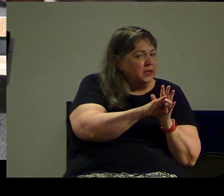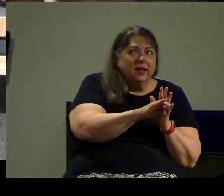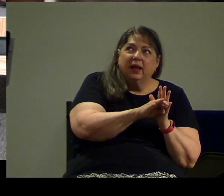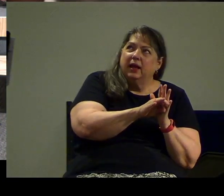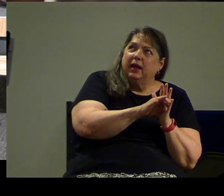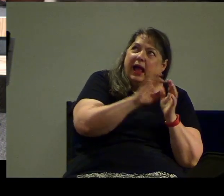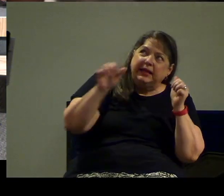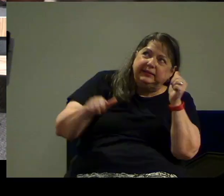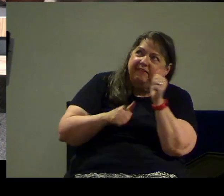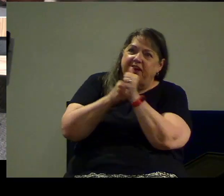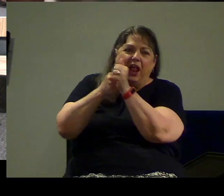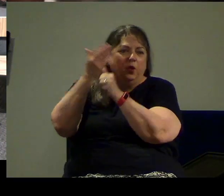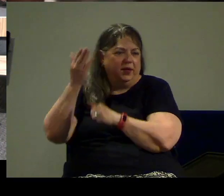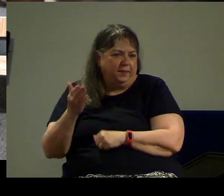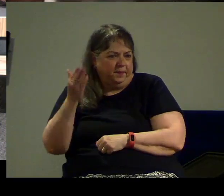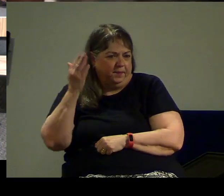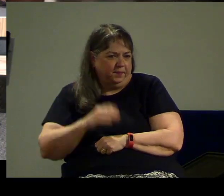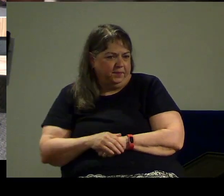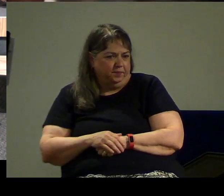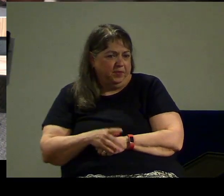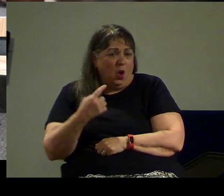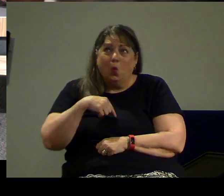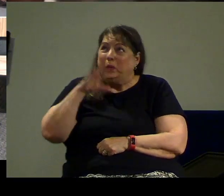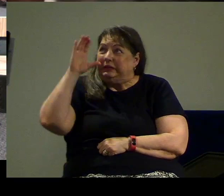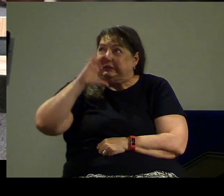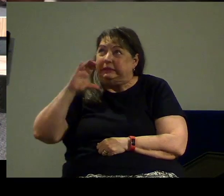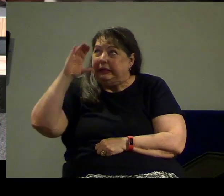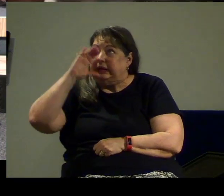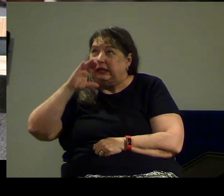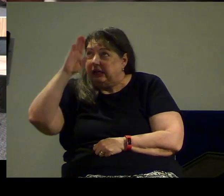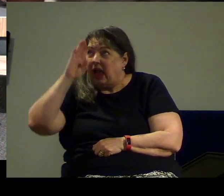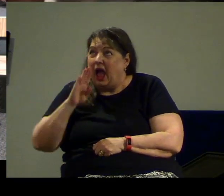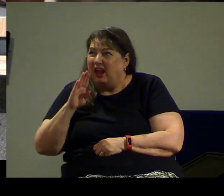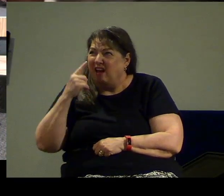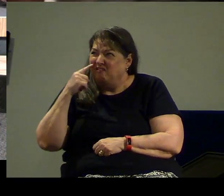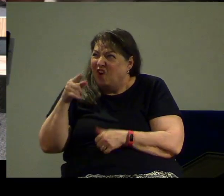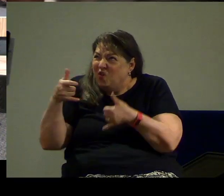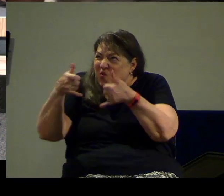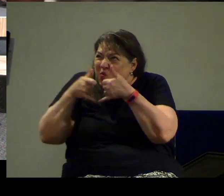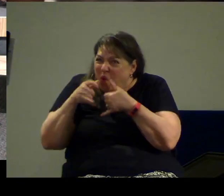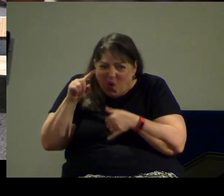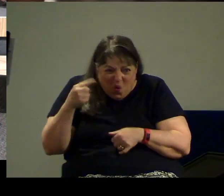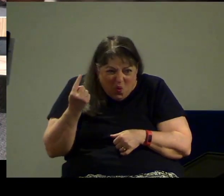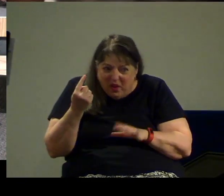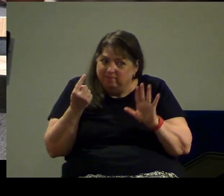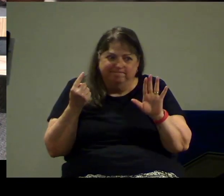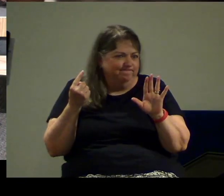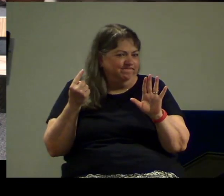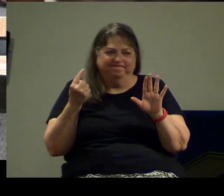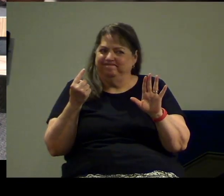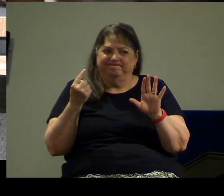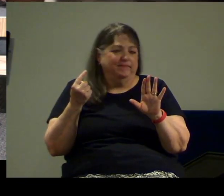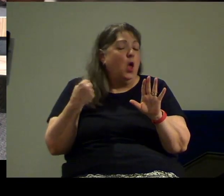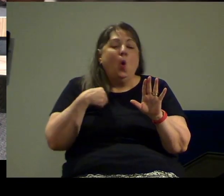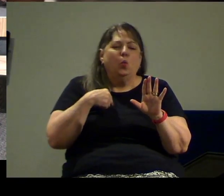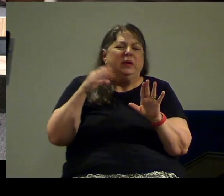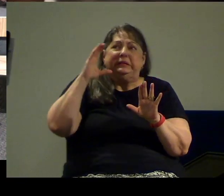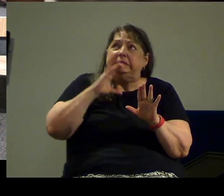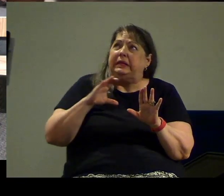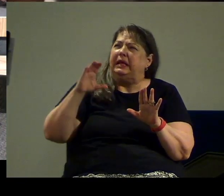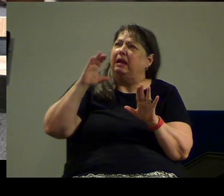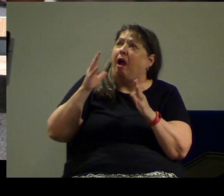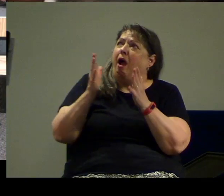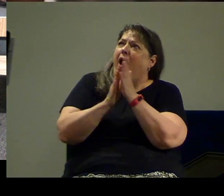for reward. We seek God because of his great love of who he is. But as we seek